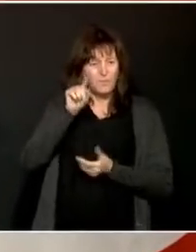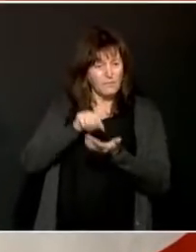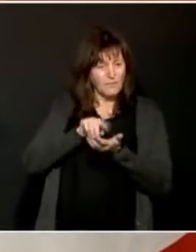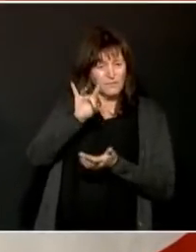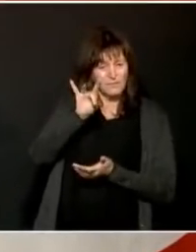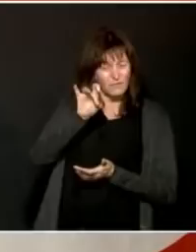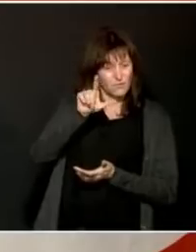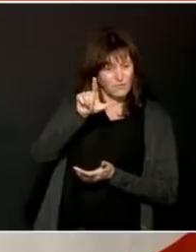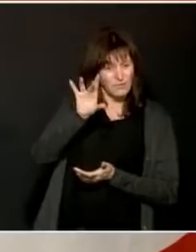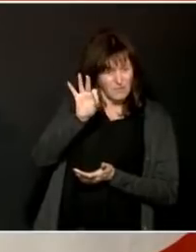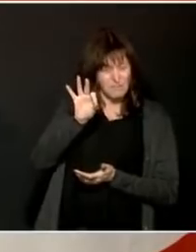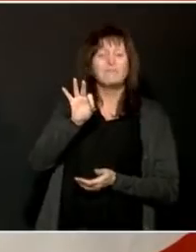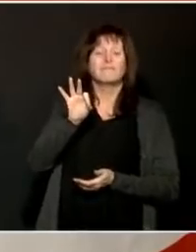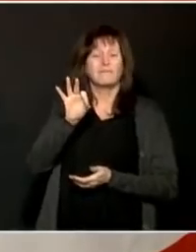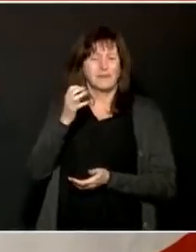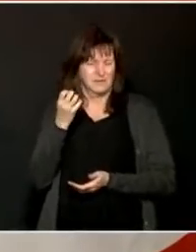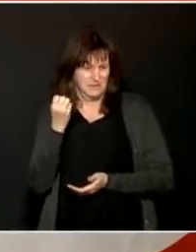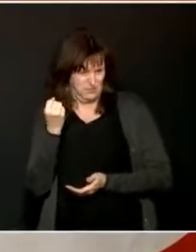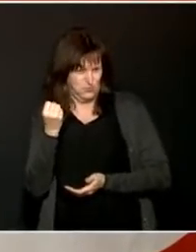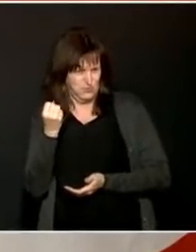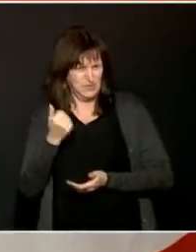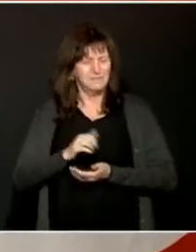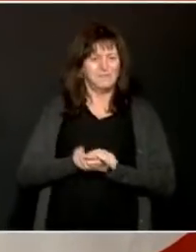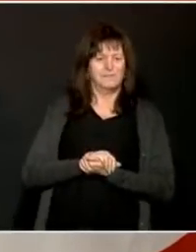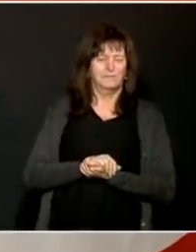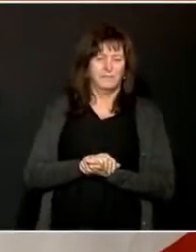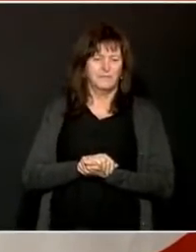1,829 cases on Saturday,